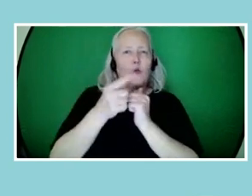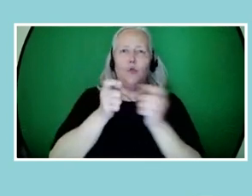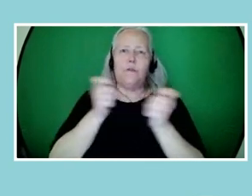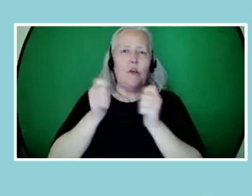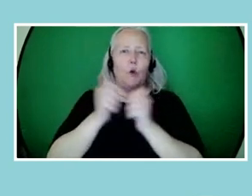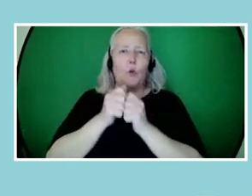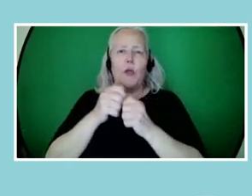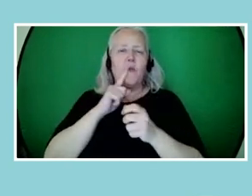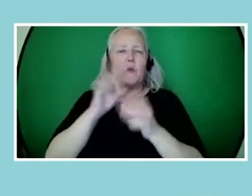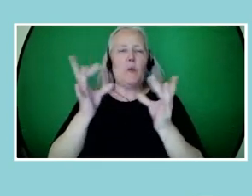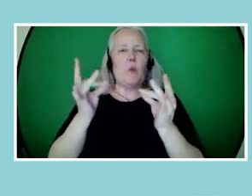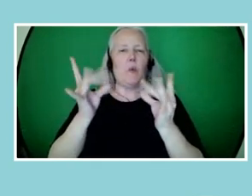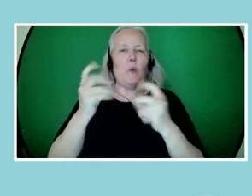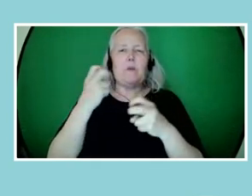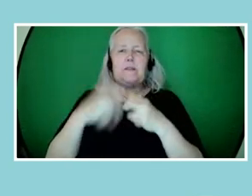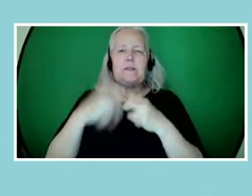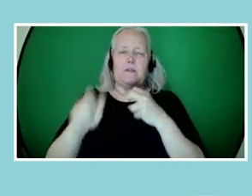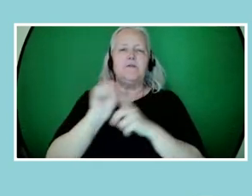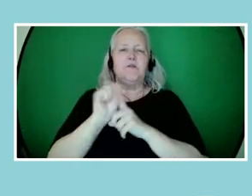slide, please.